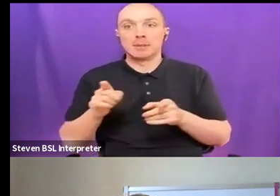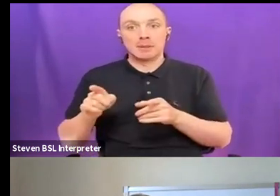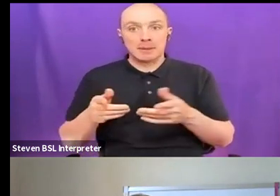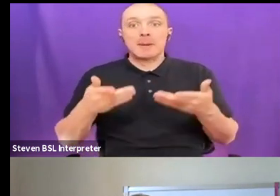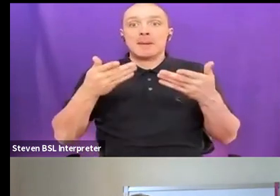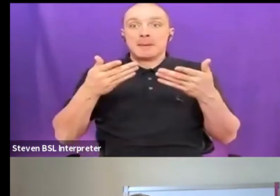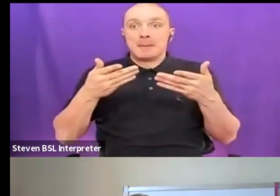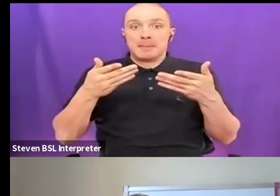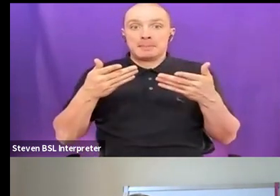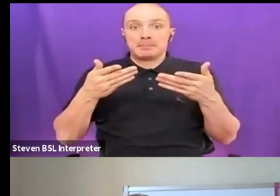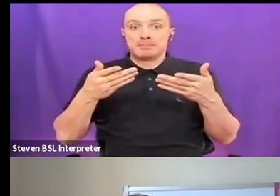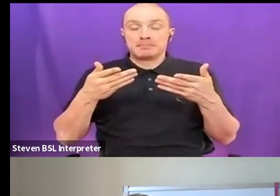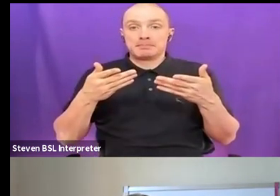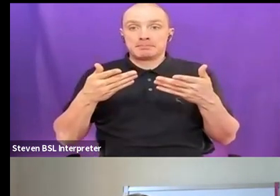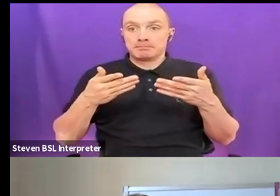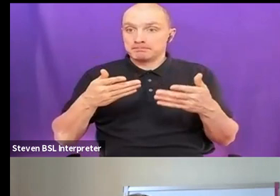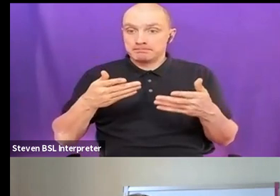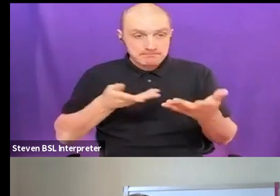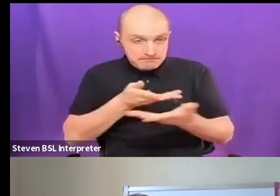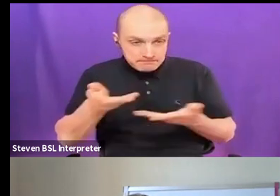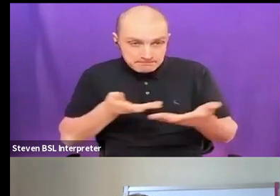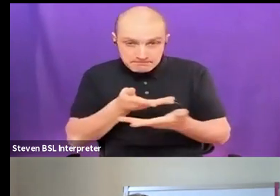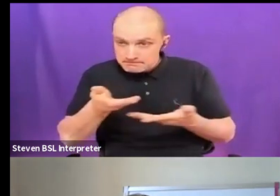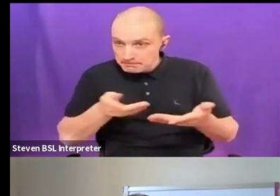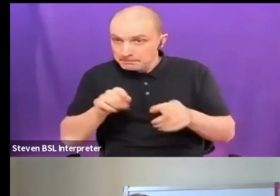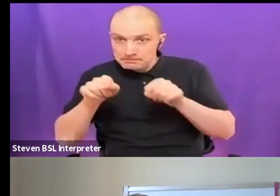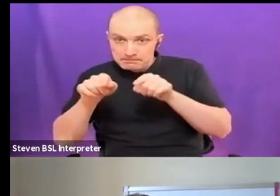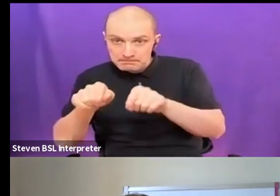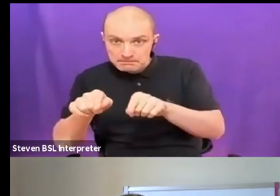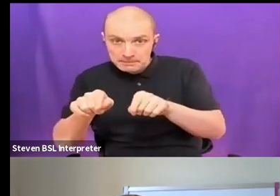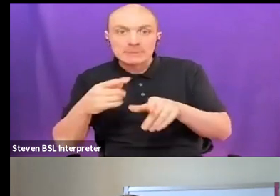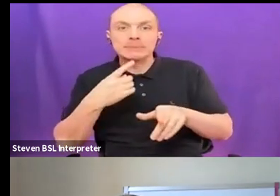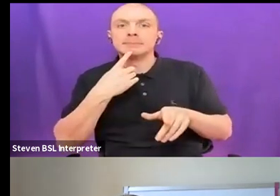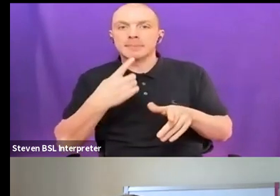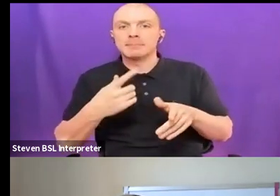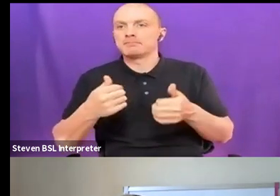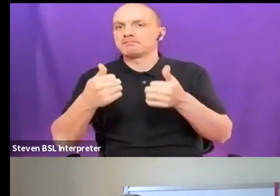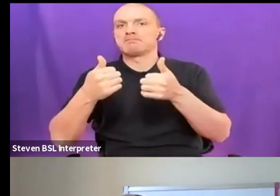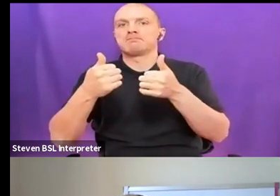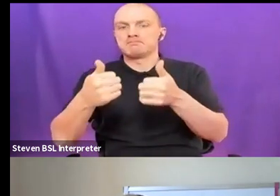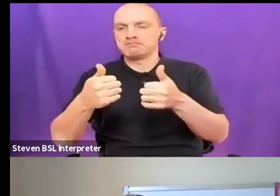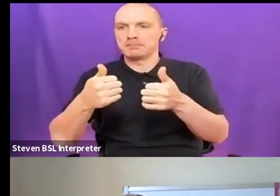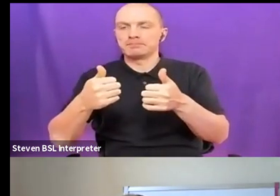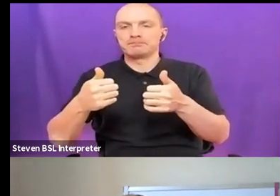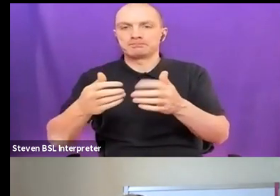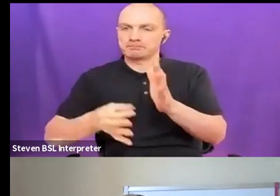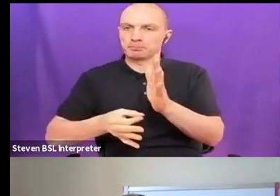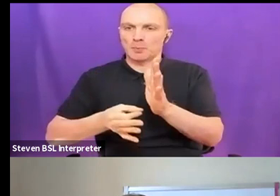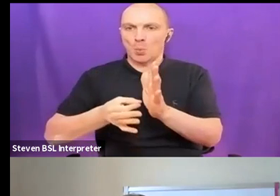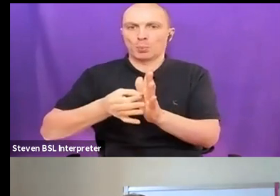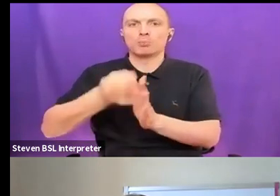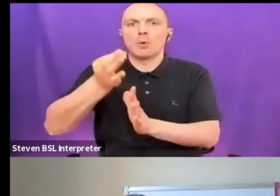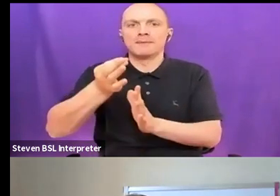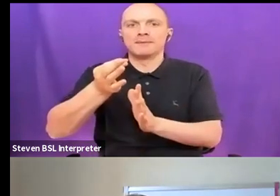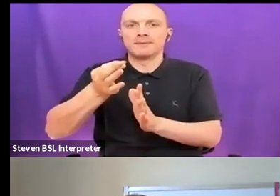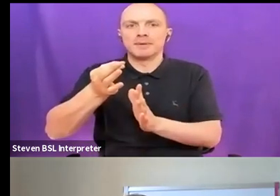that they could work with into a pool which was much better equipped than anything they'd previously had